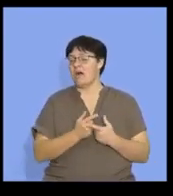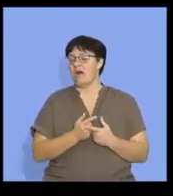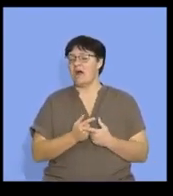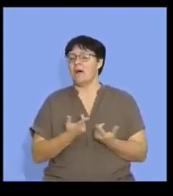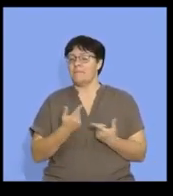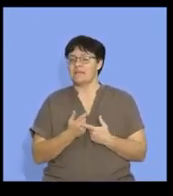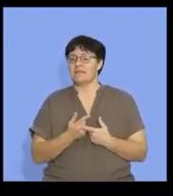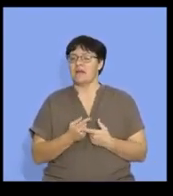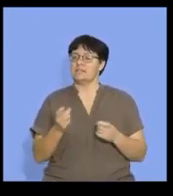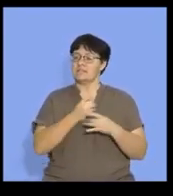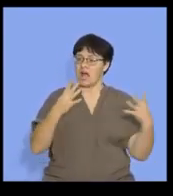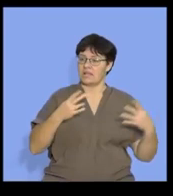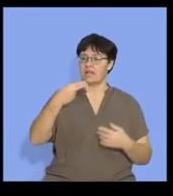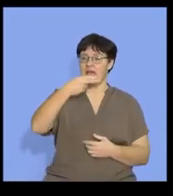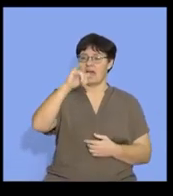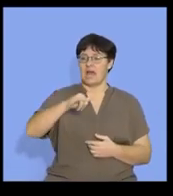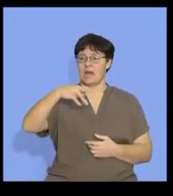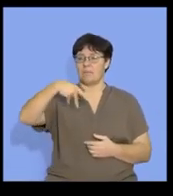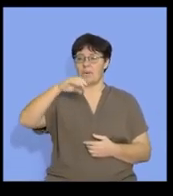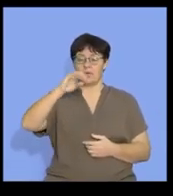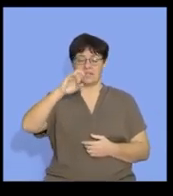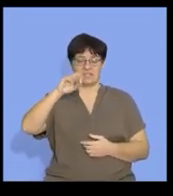hypothesis, which is a prediction,